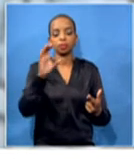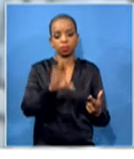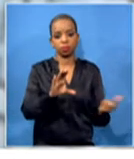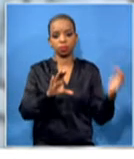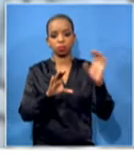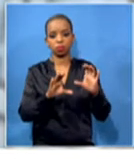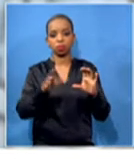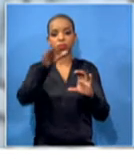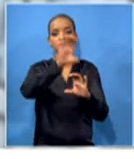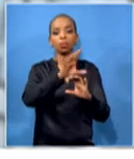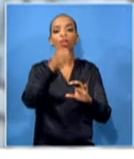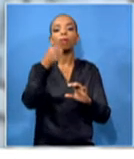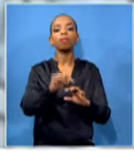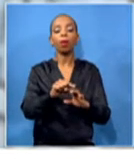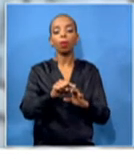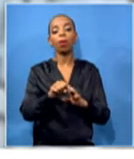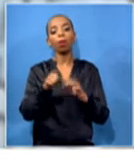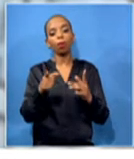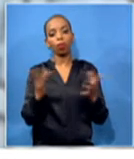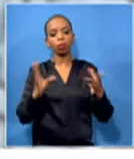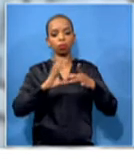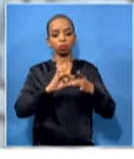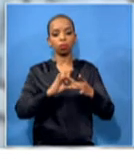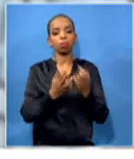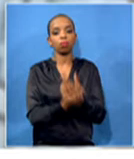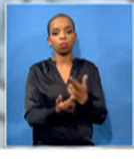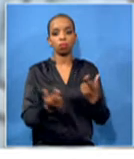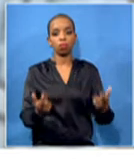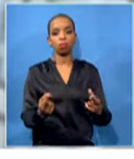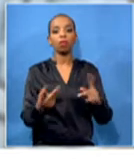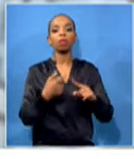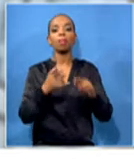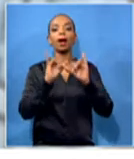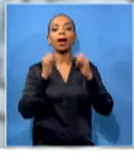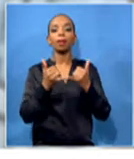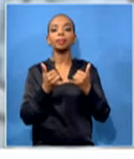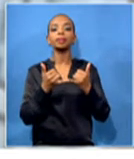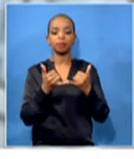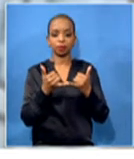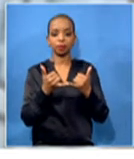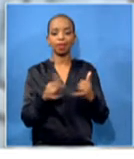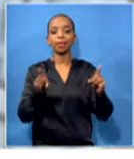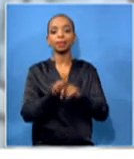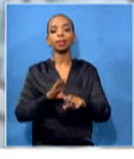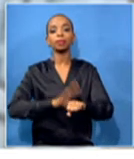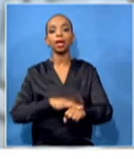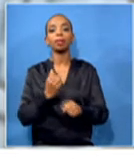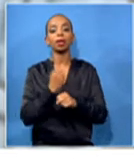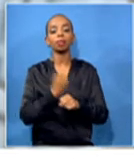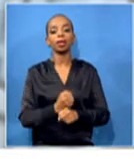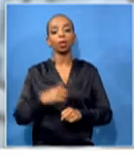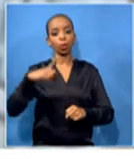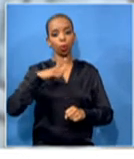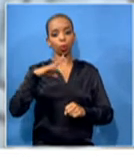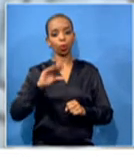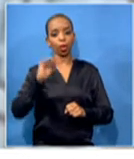future vaccines from companies, while at the same time making advance reservations for low and middle